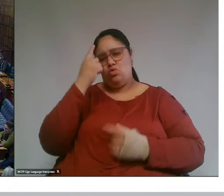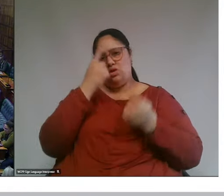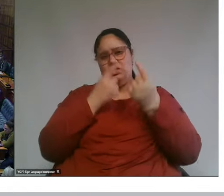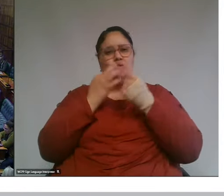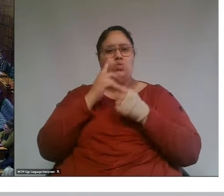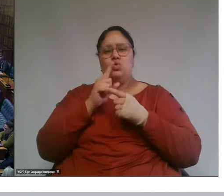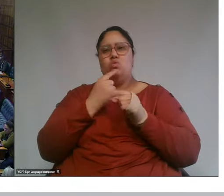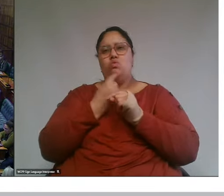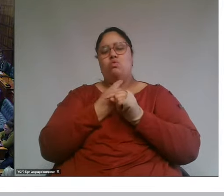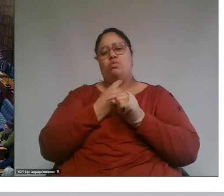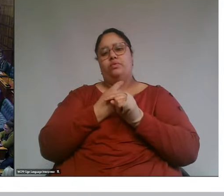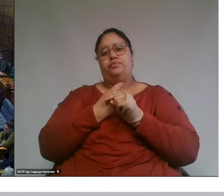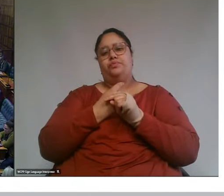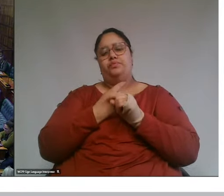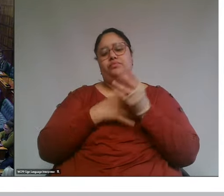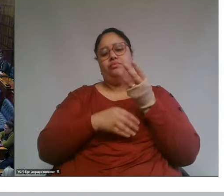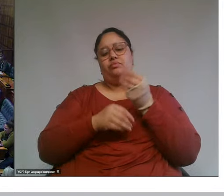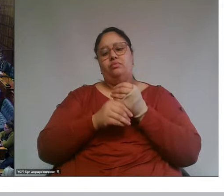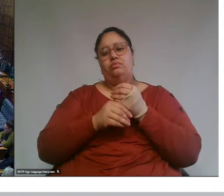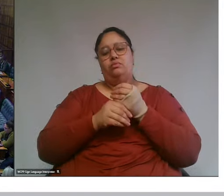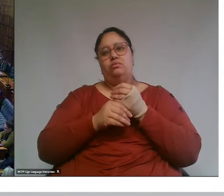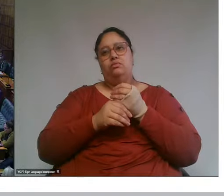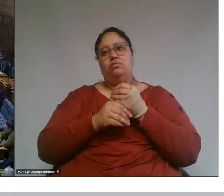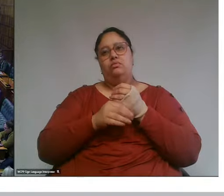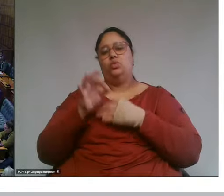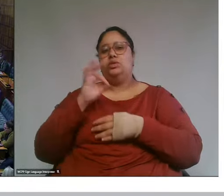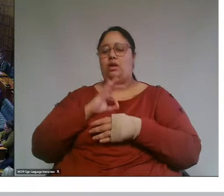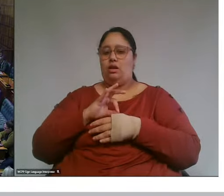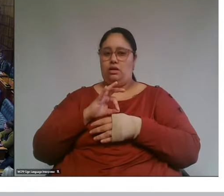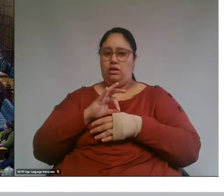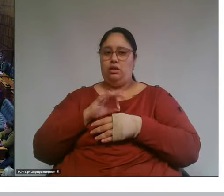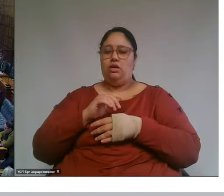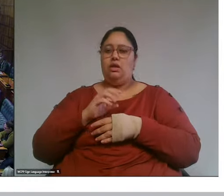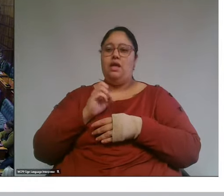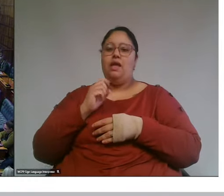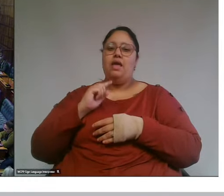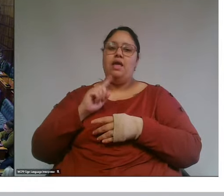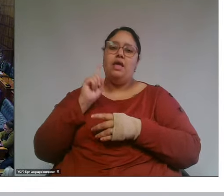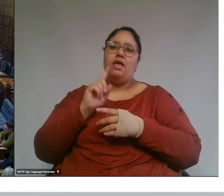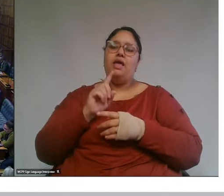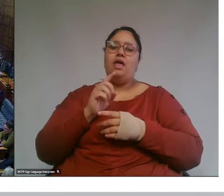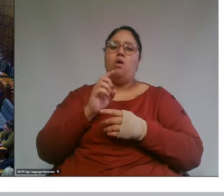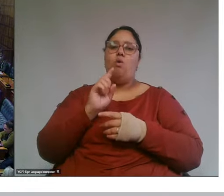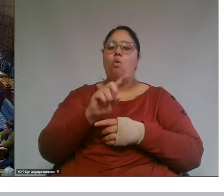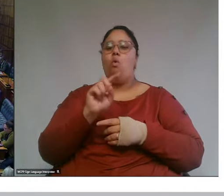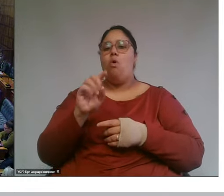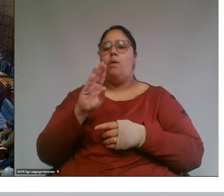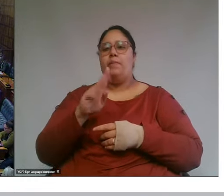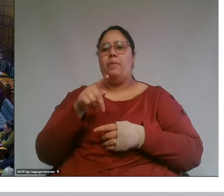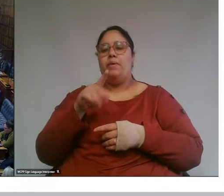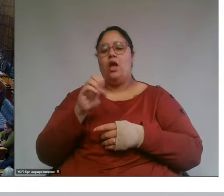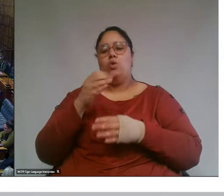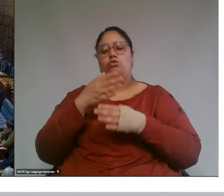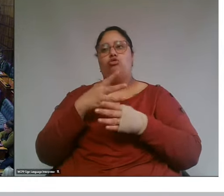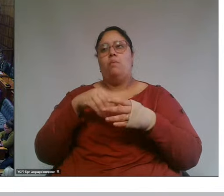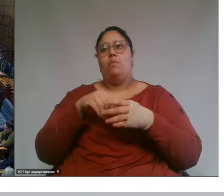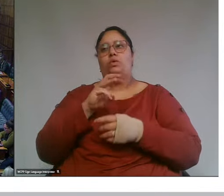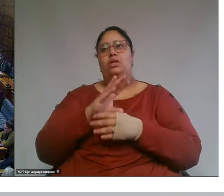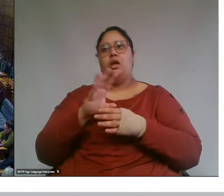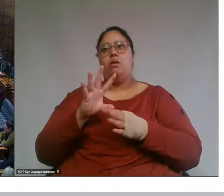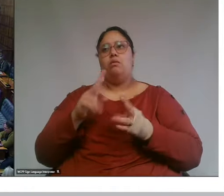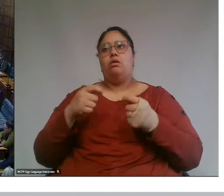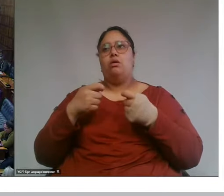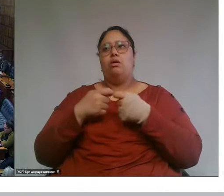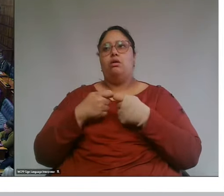you're only um in addition to the salaries every offshore BPO job in the Western Cape contributes